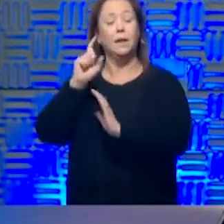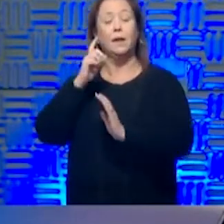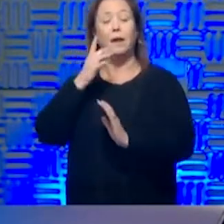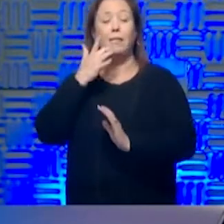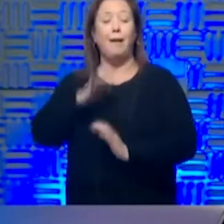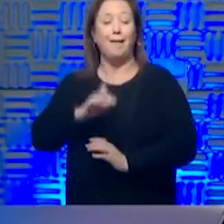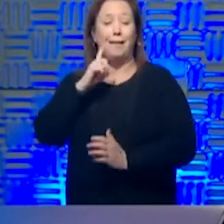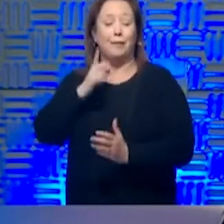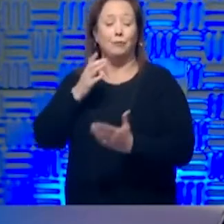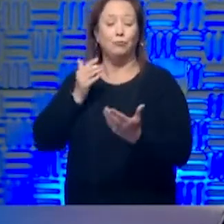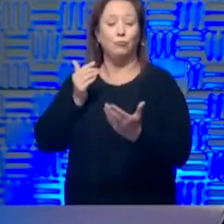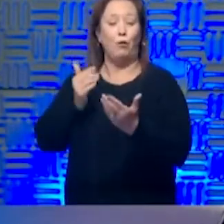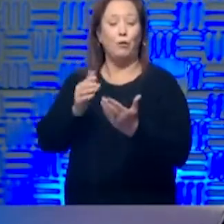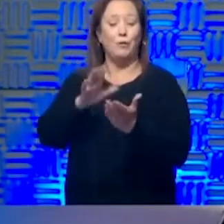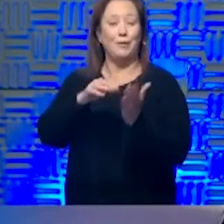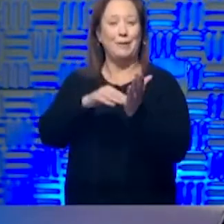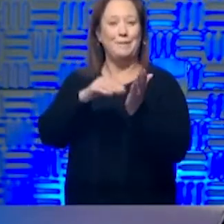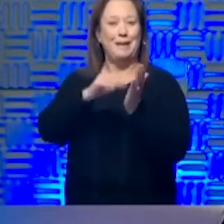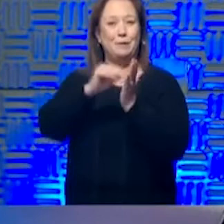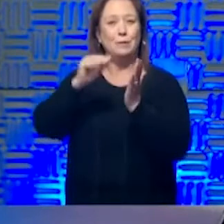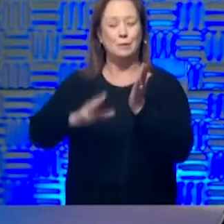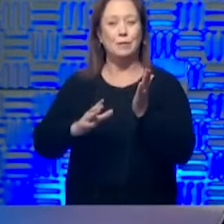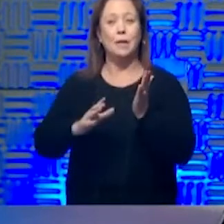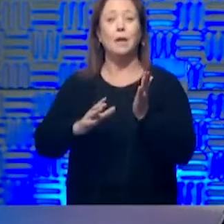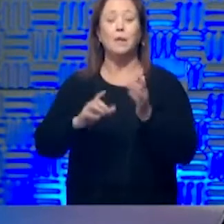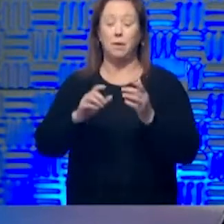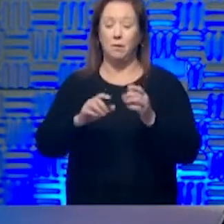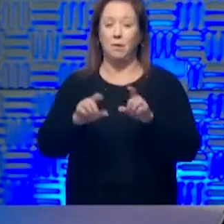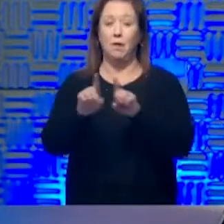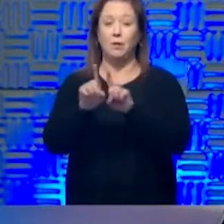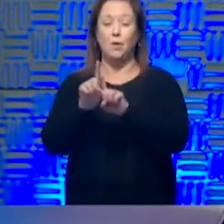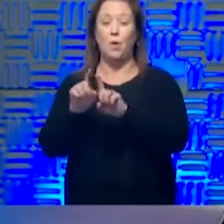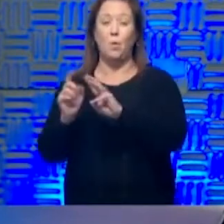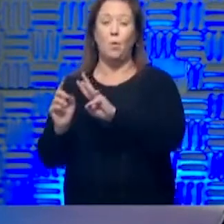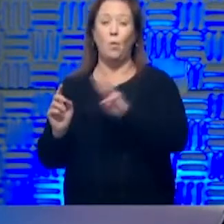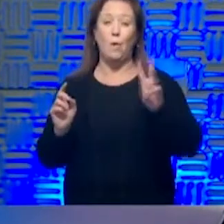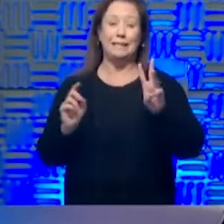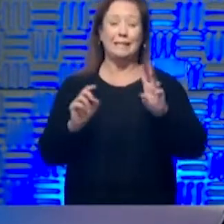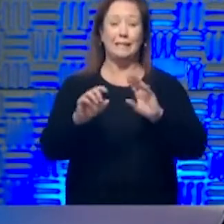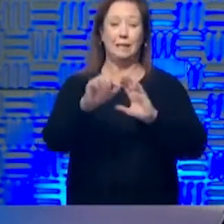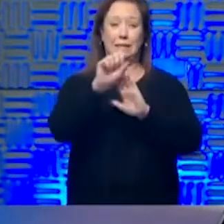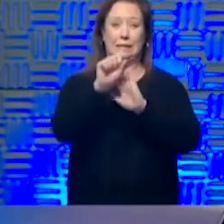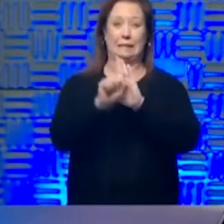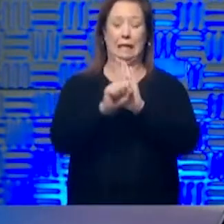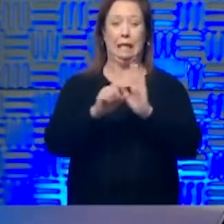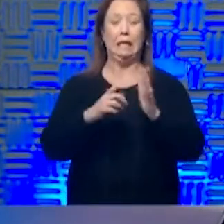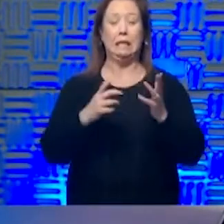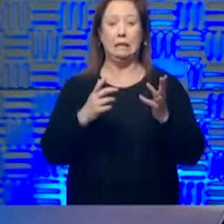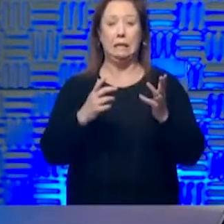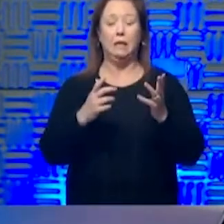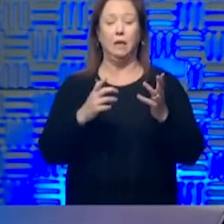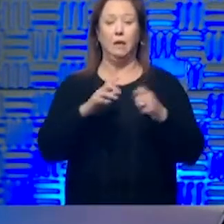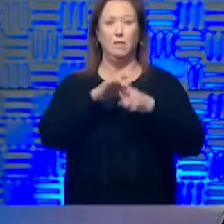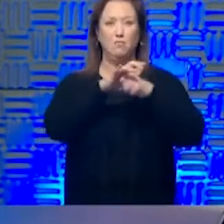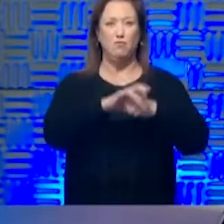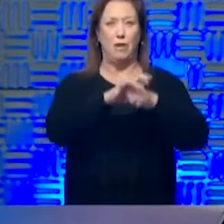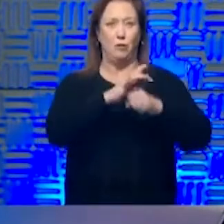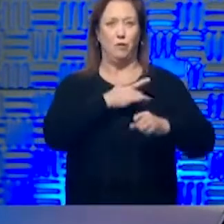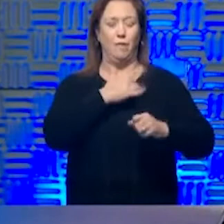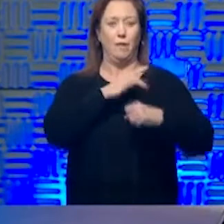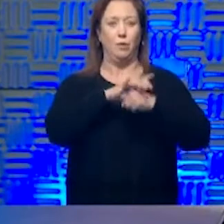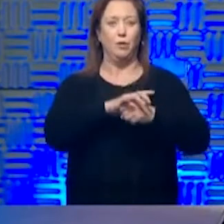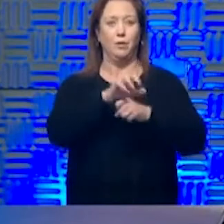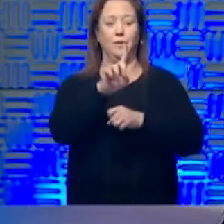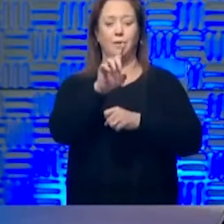students. Yeah. But we do have far west parts of the state that are starting to feel the pressure from this,